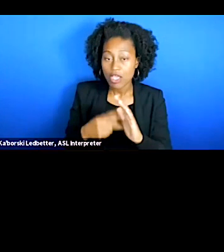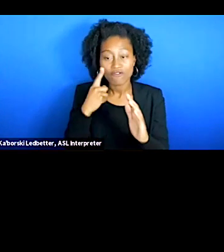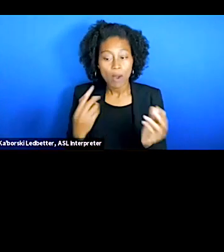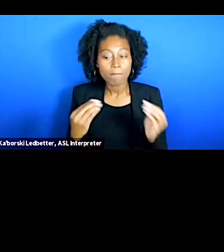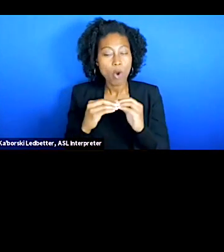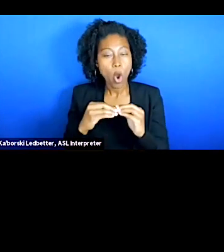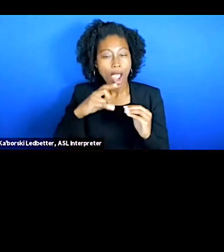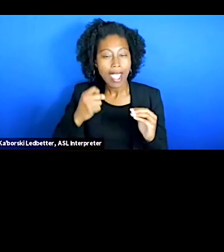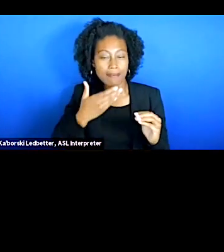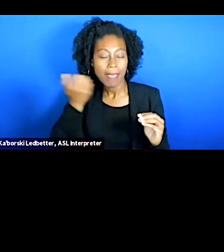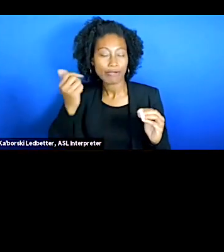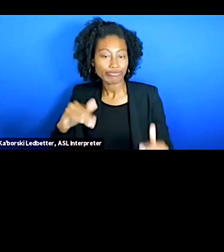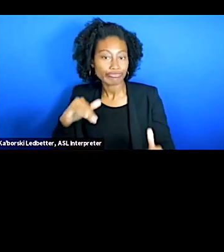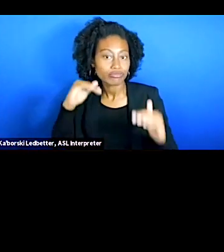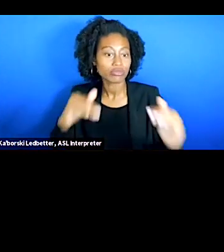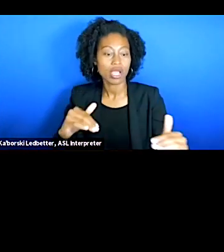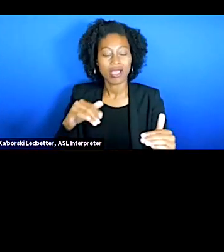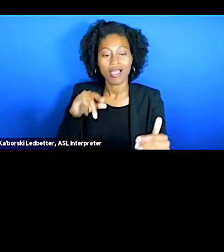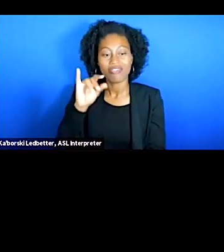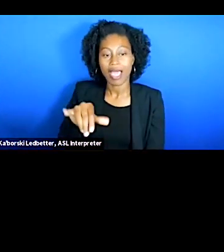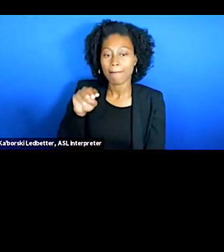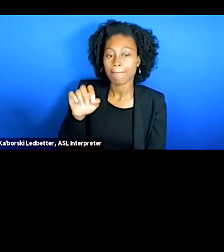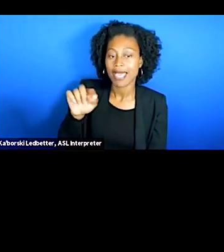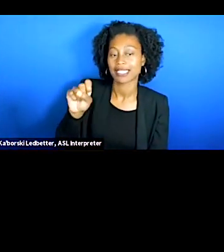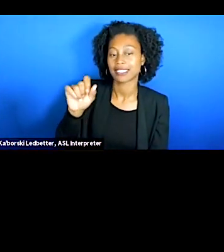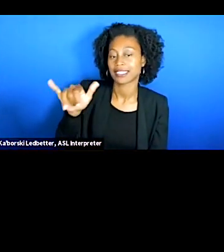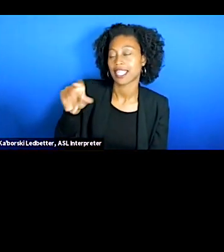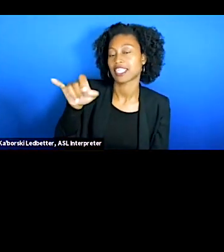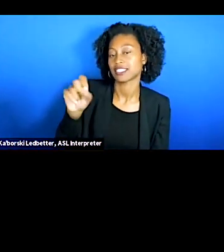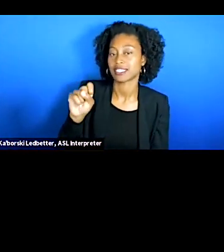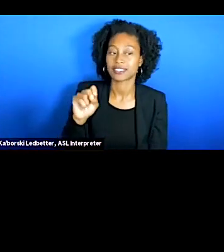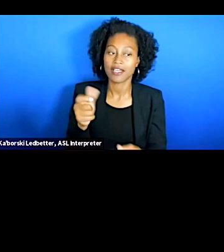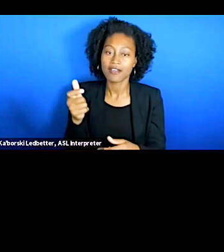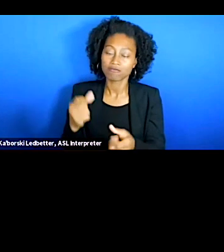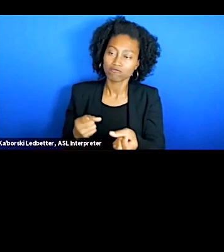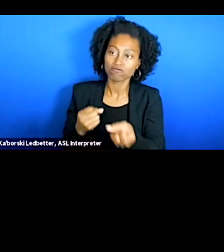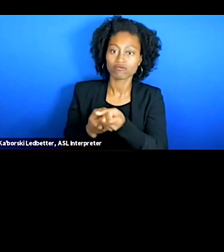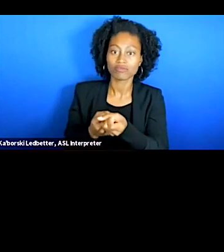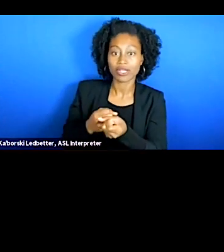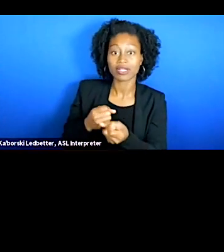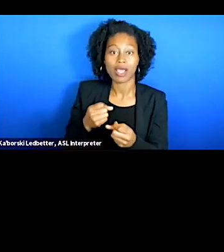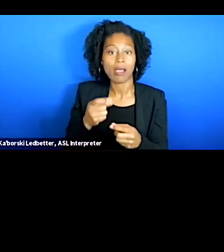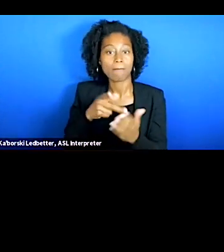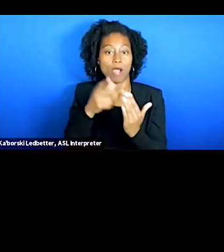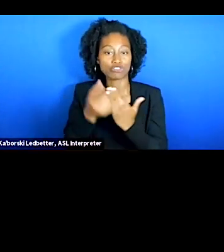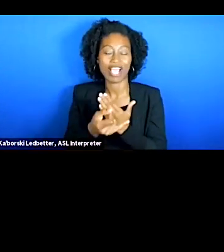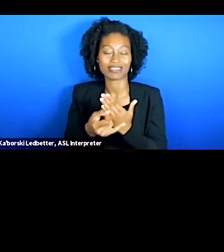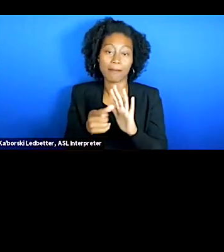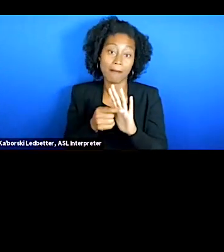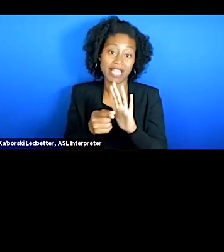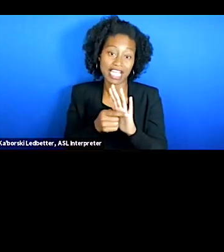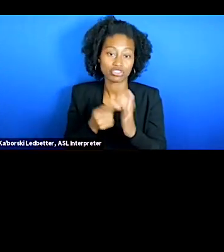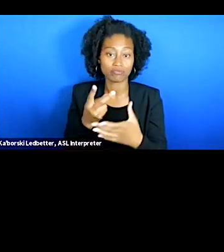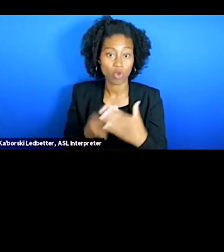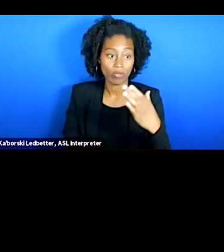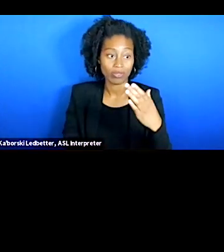qualitative metasynthesis funded projects and publications. Before we get into the